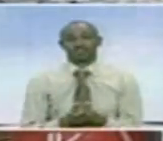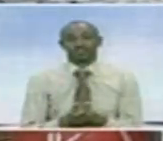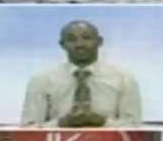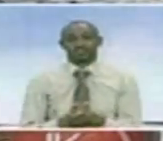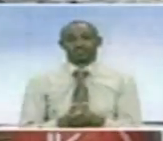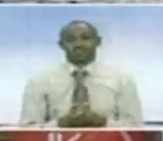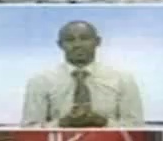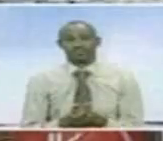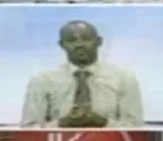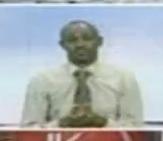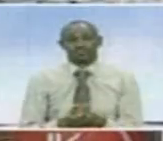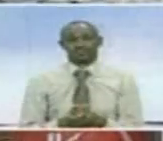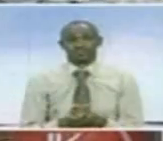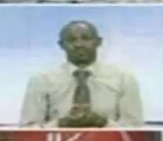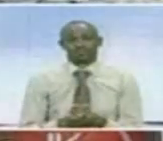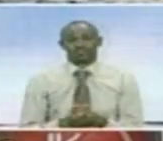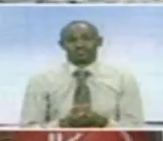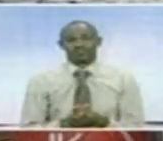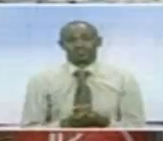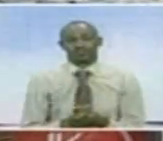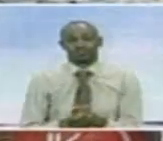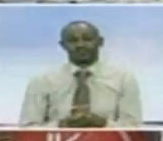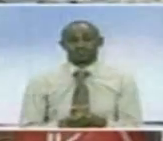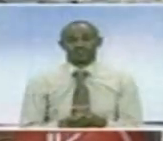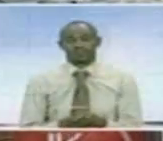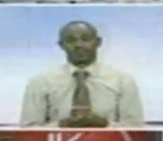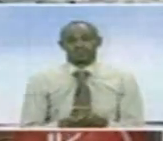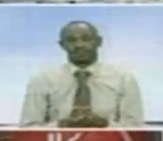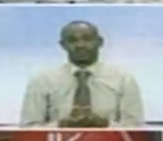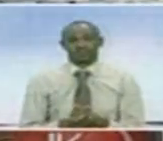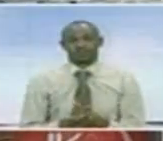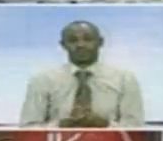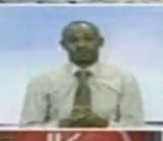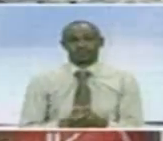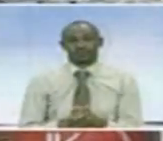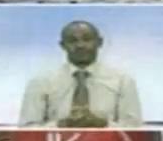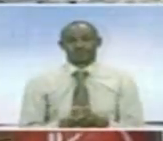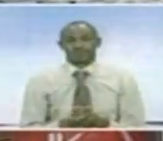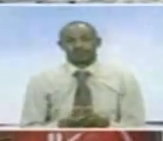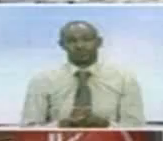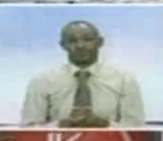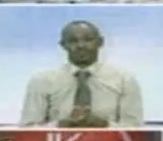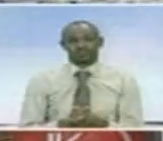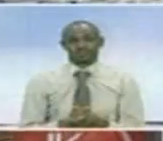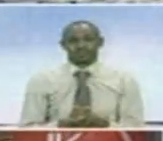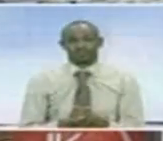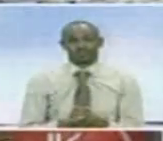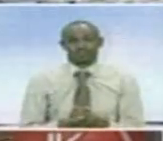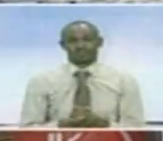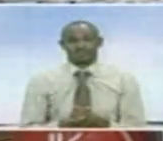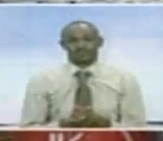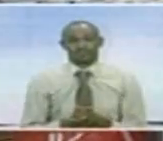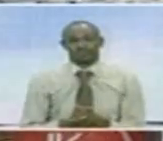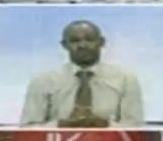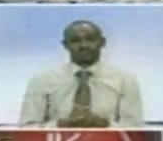ask Madam Karua, she seems to be a very serious person within Kenya